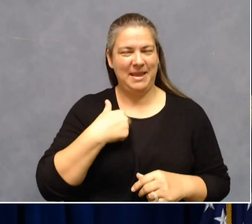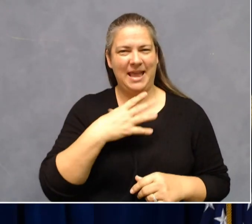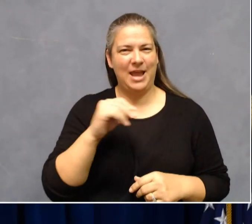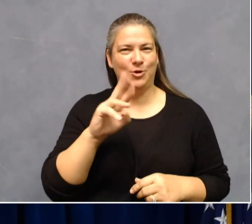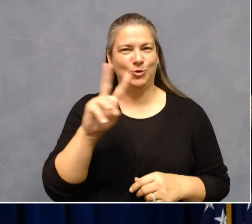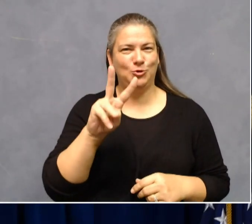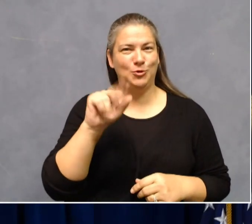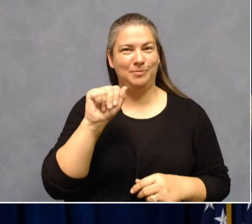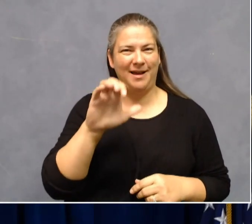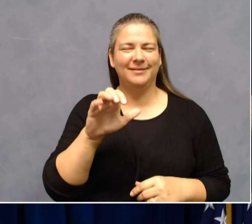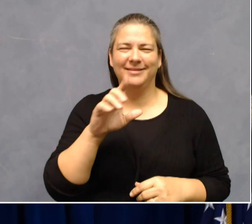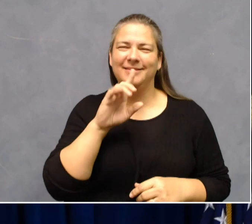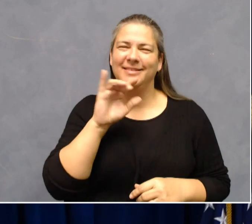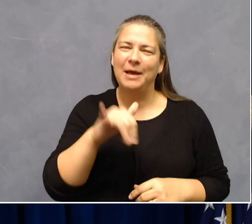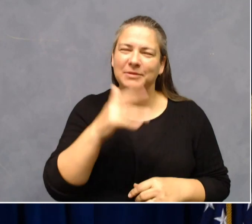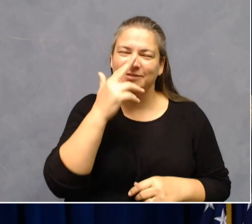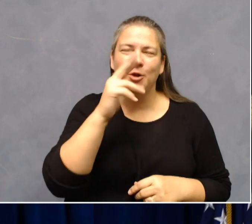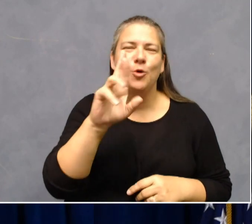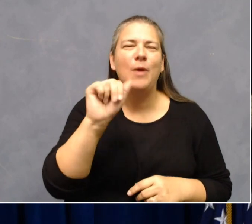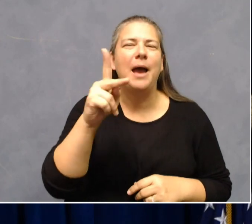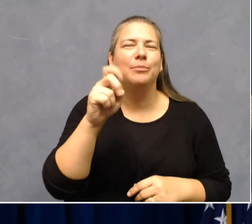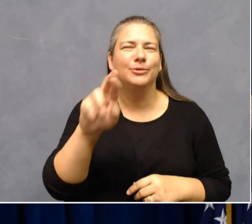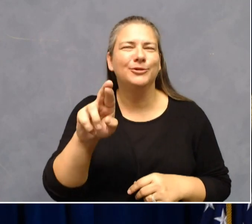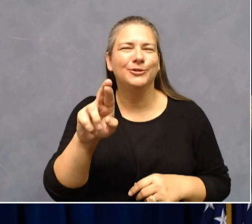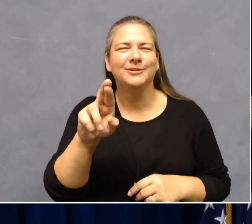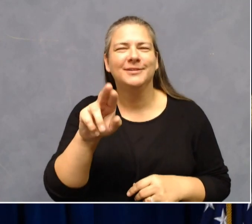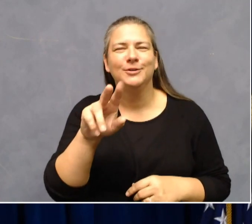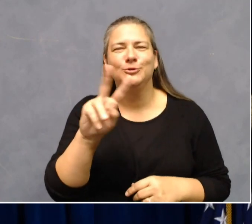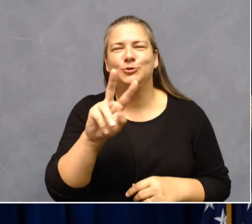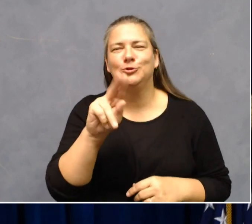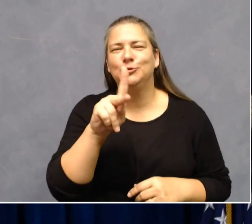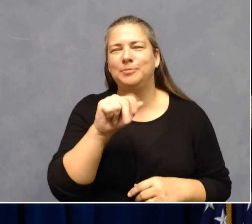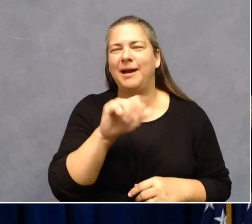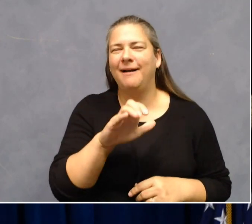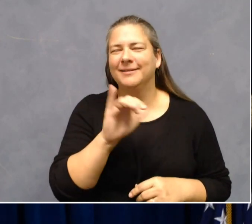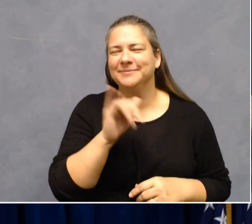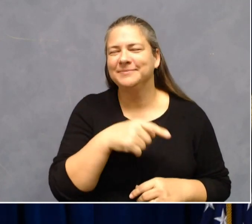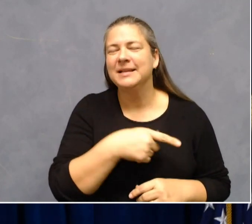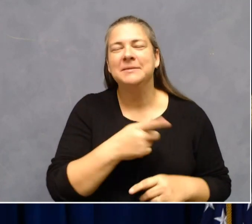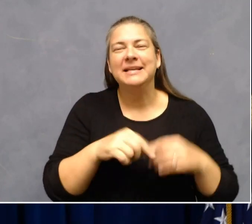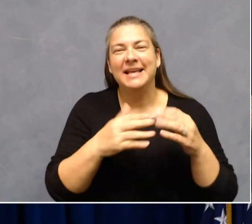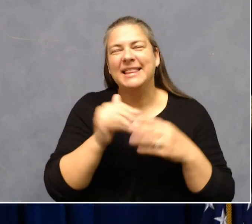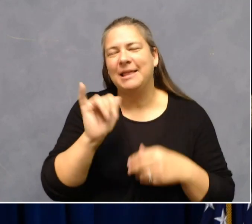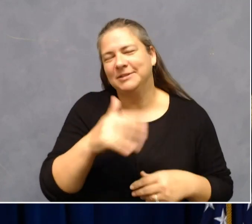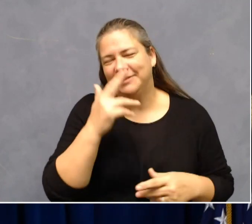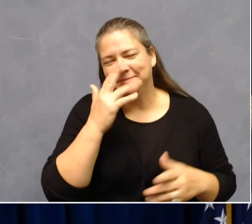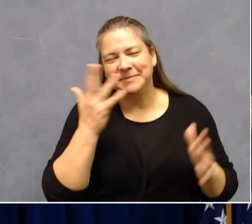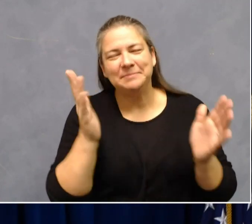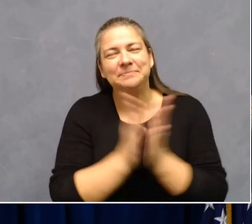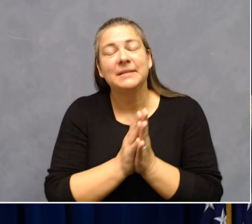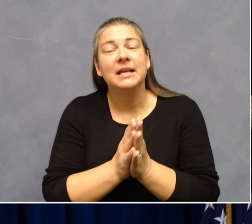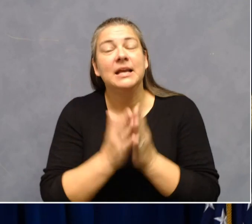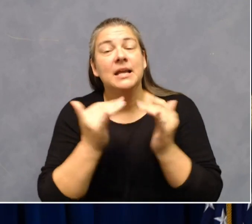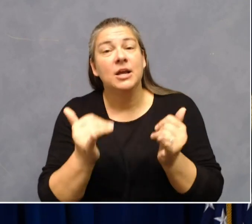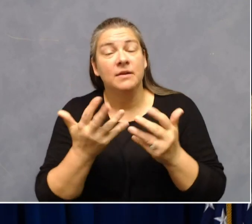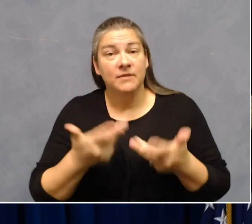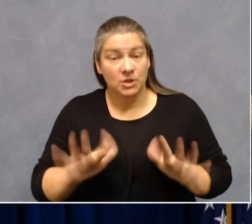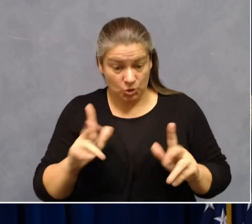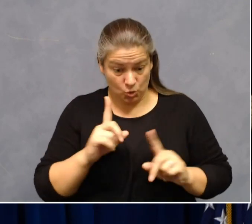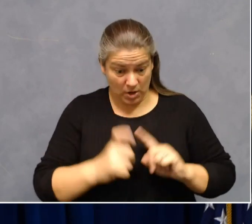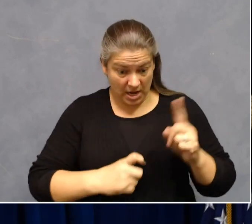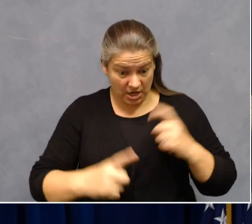pretty fun. All right, I think those are the end of the questions that we have